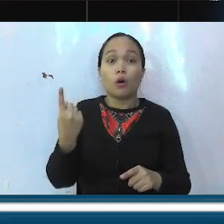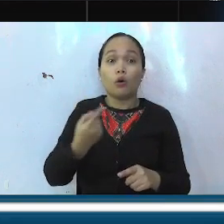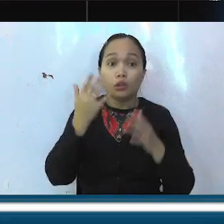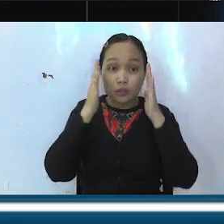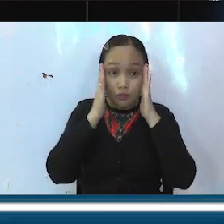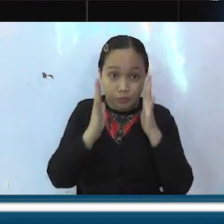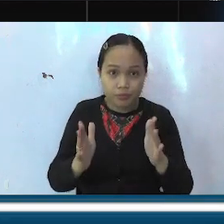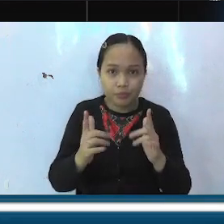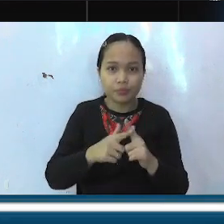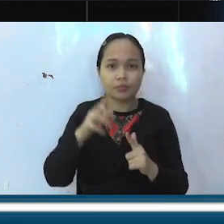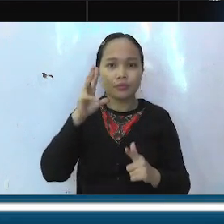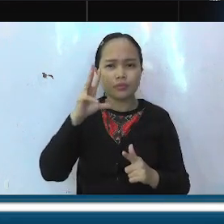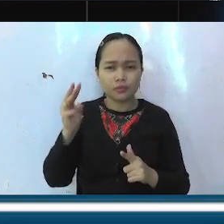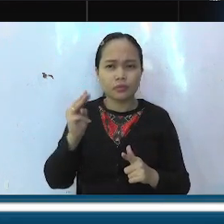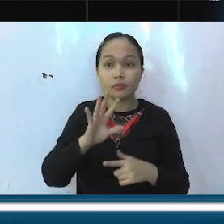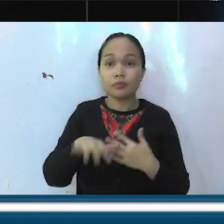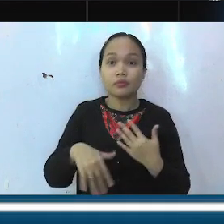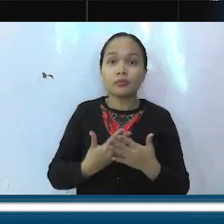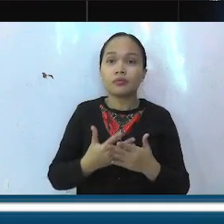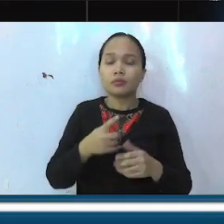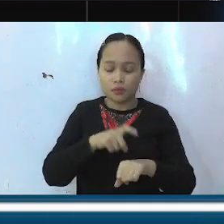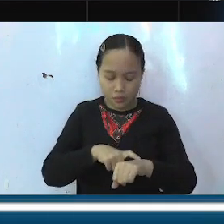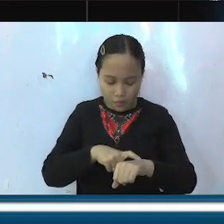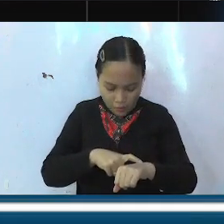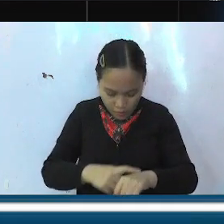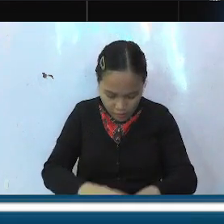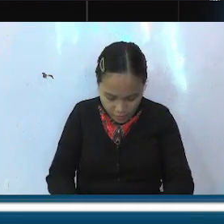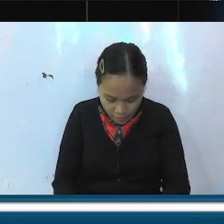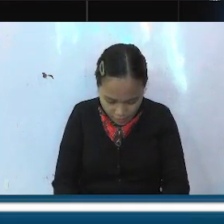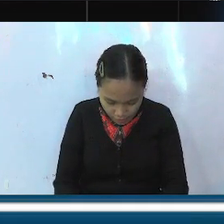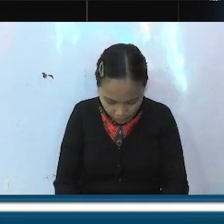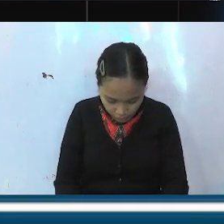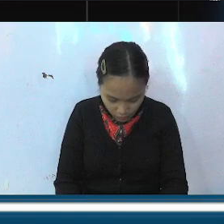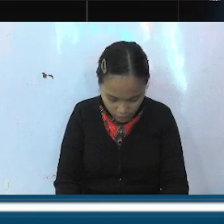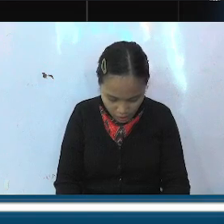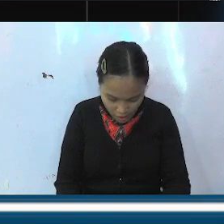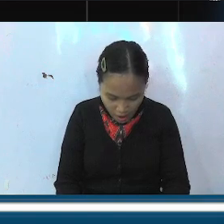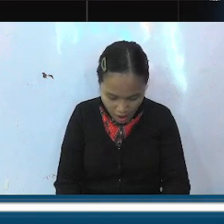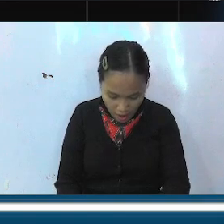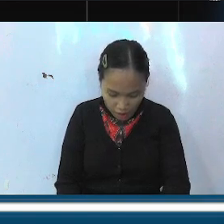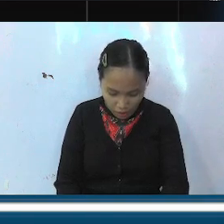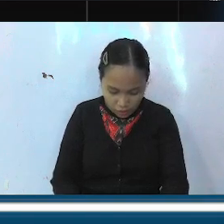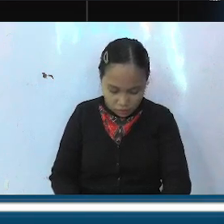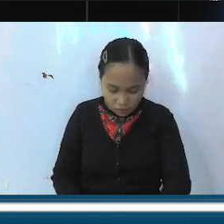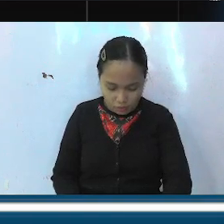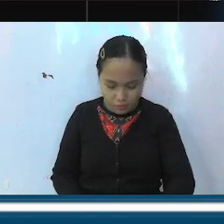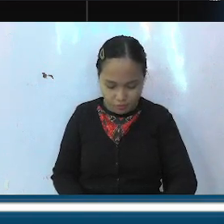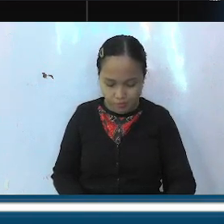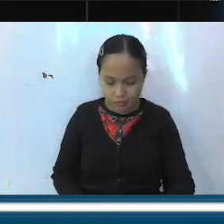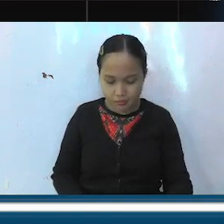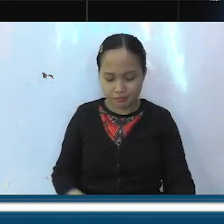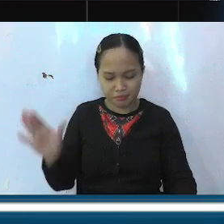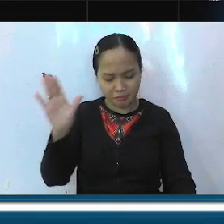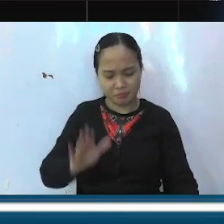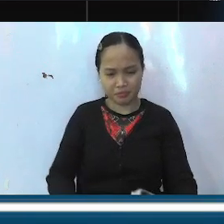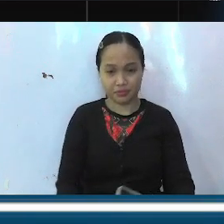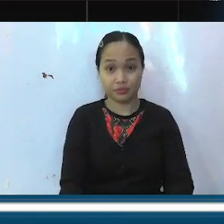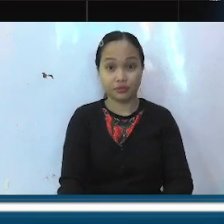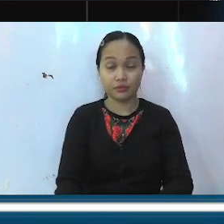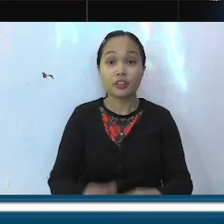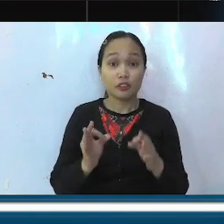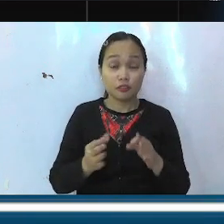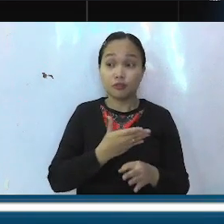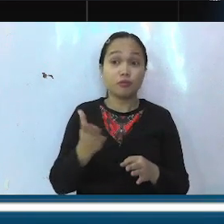entire time. And if you're in love with Him, you'll never become sidetracked. Never. If you're truly